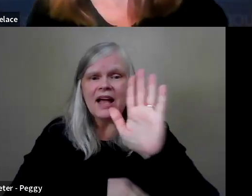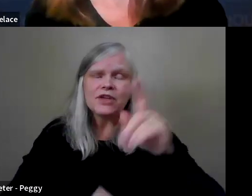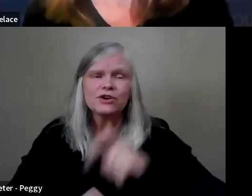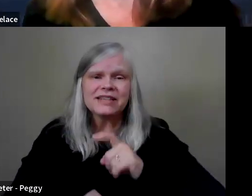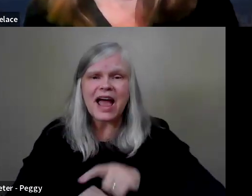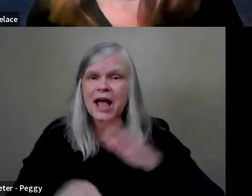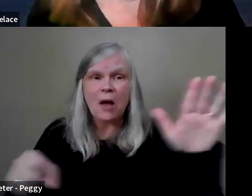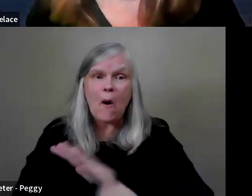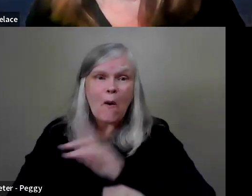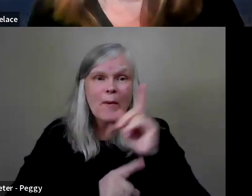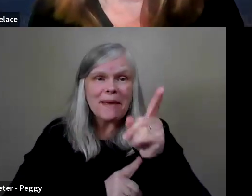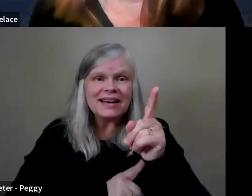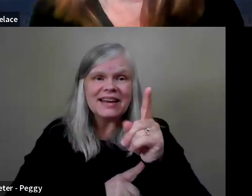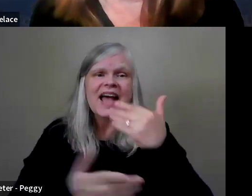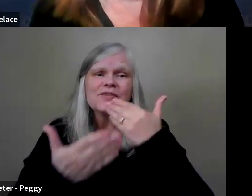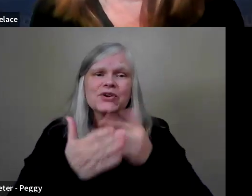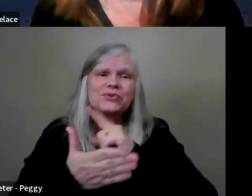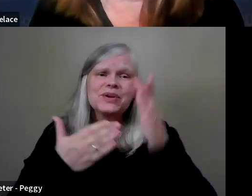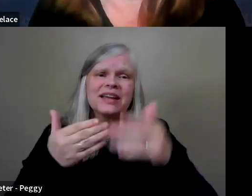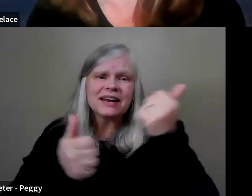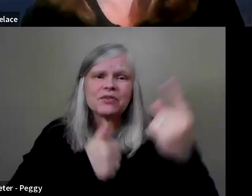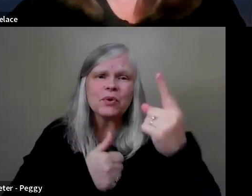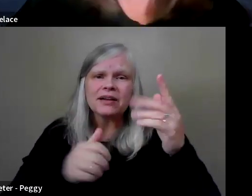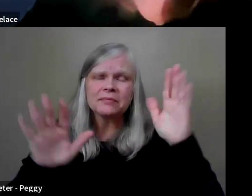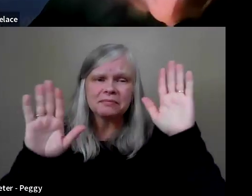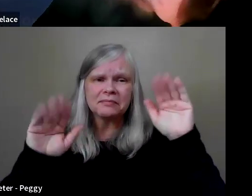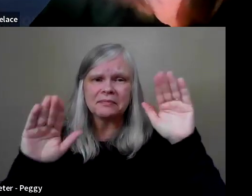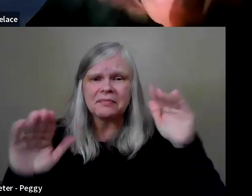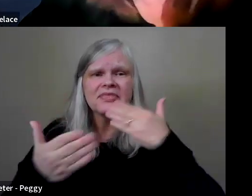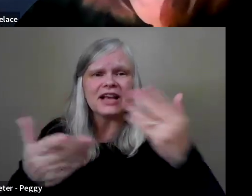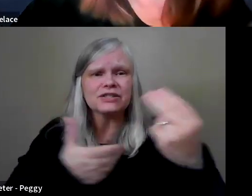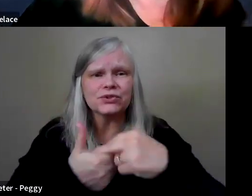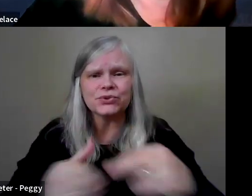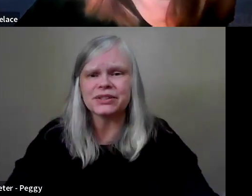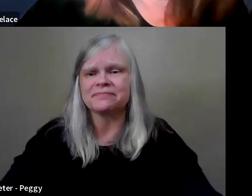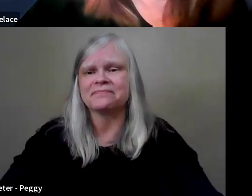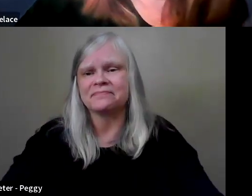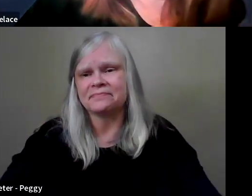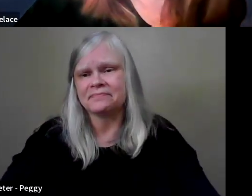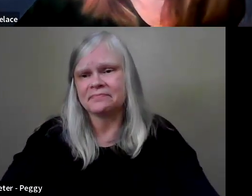Yeah. Have a good weekend, everyone. Thanks for Thanks joining all. us. Thank you.